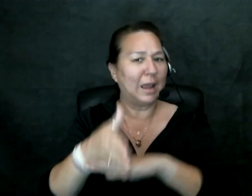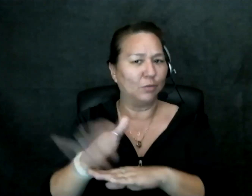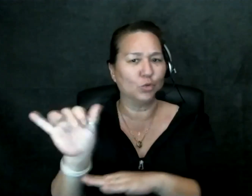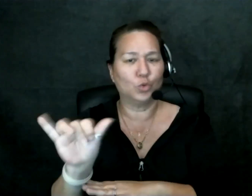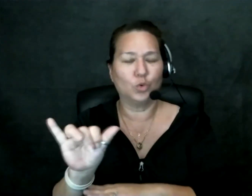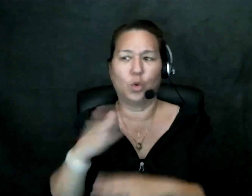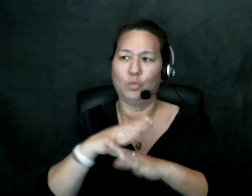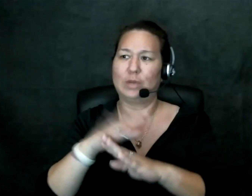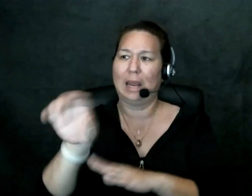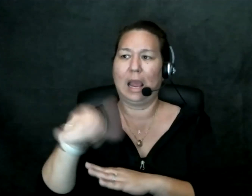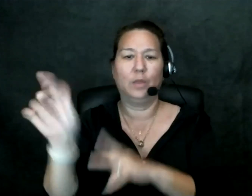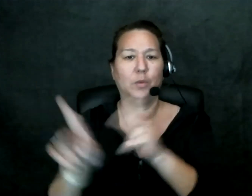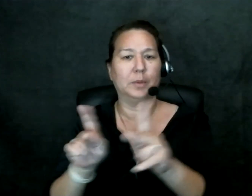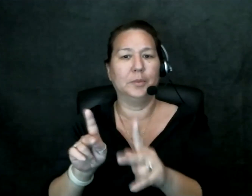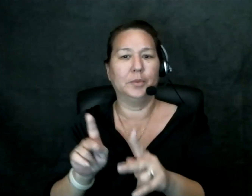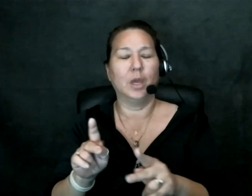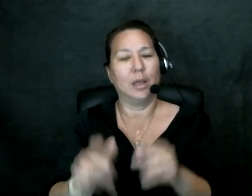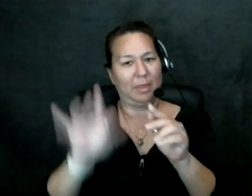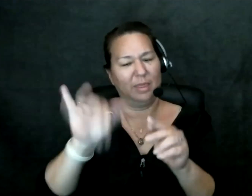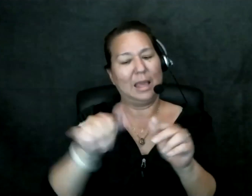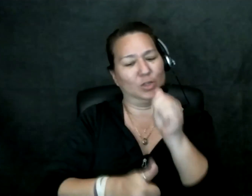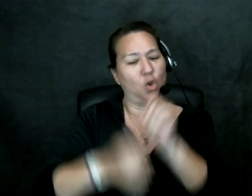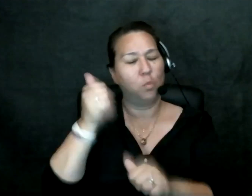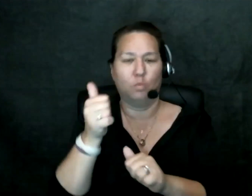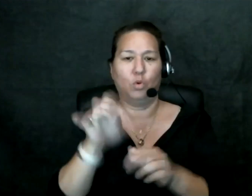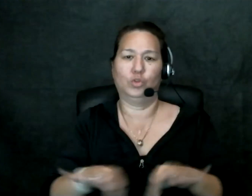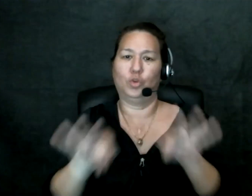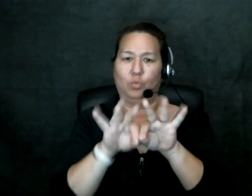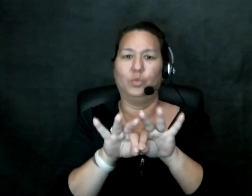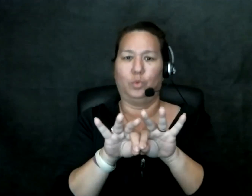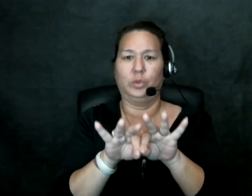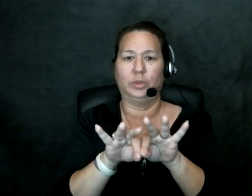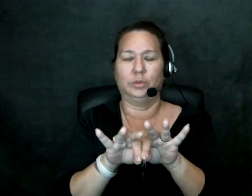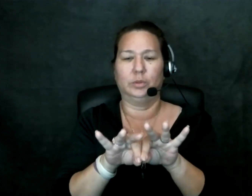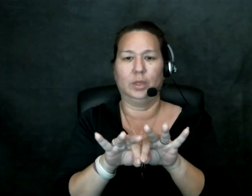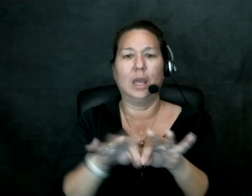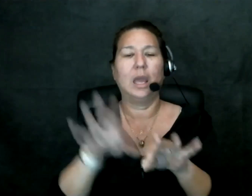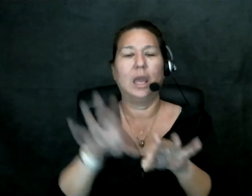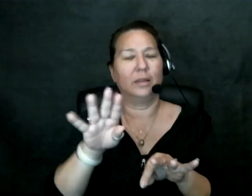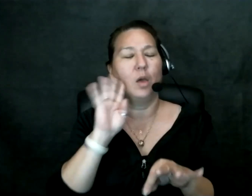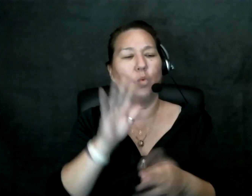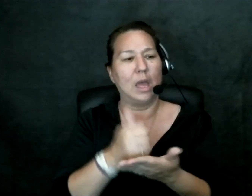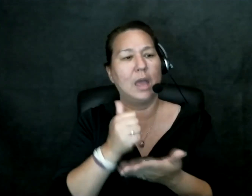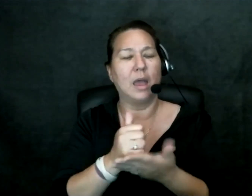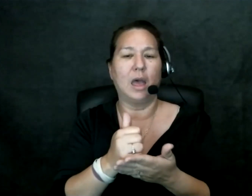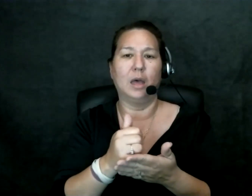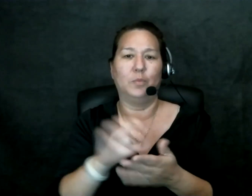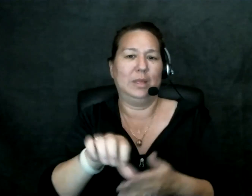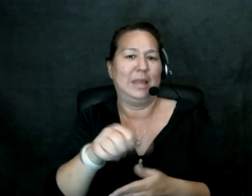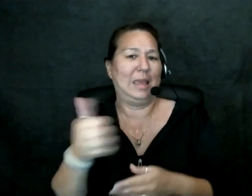and that's really the most important thing to do, and that'll help for any COVID risk there is from that,